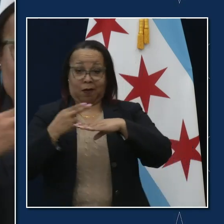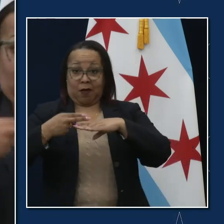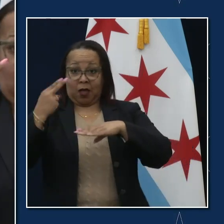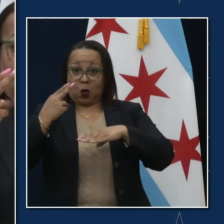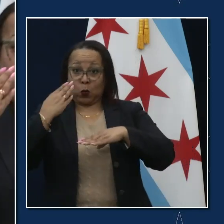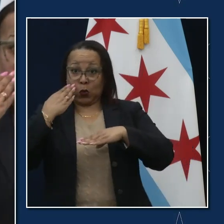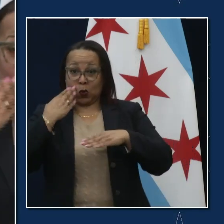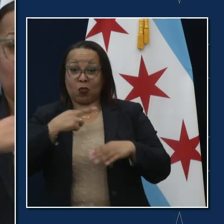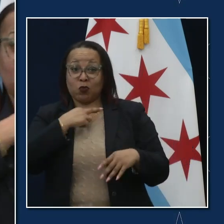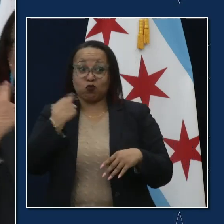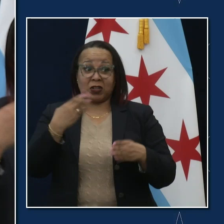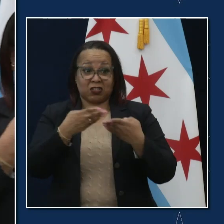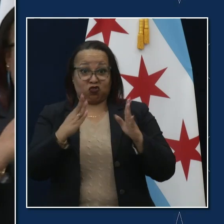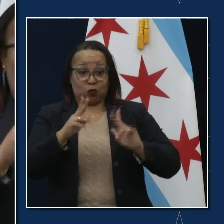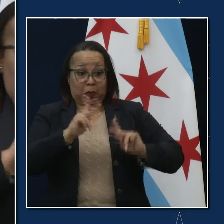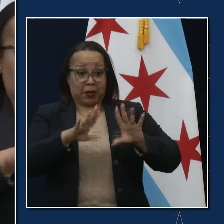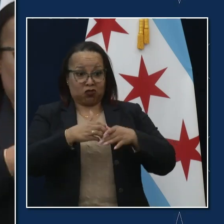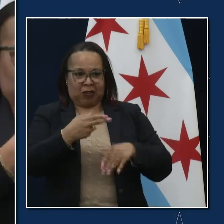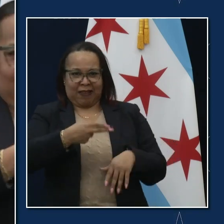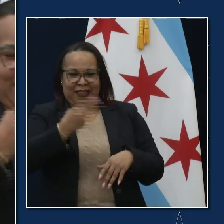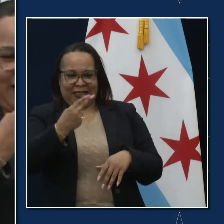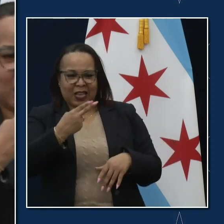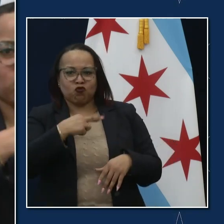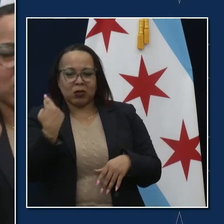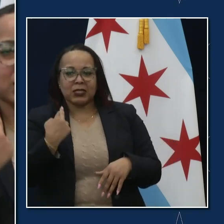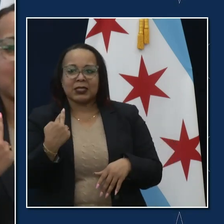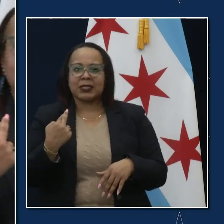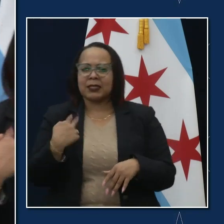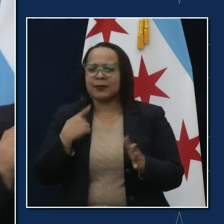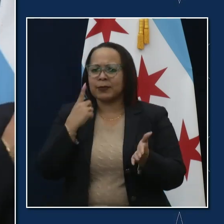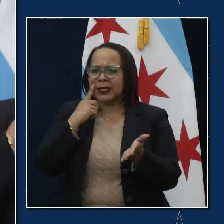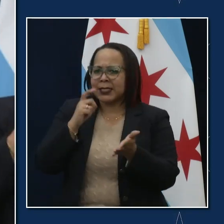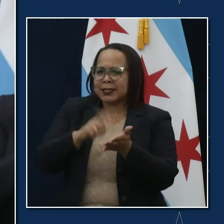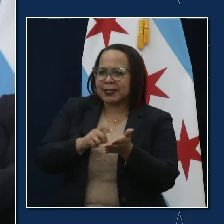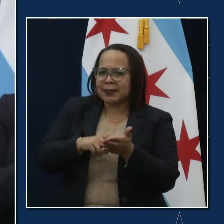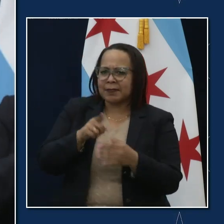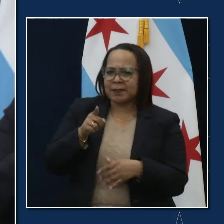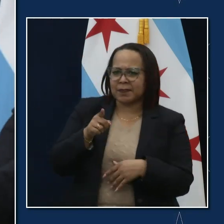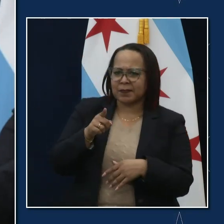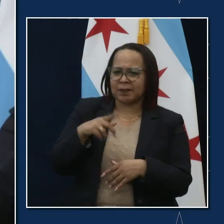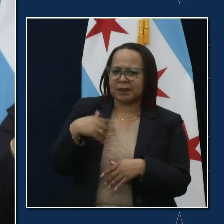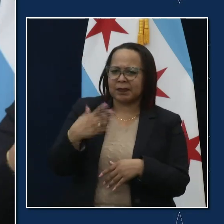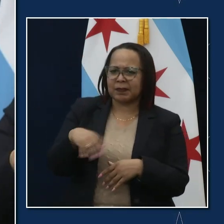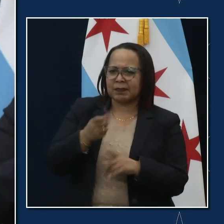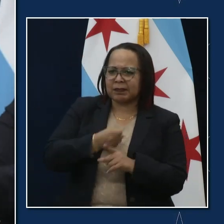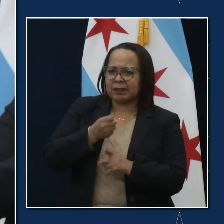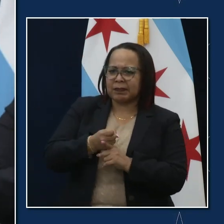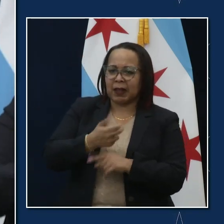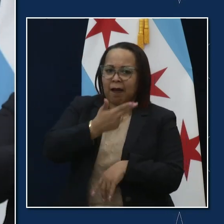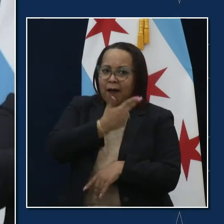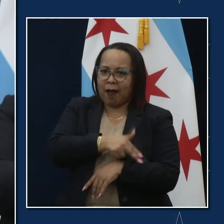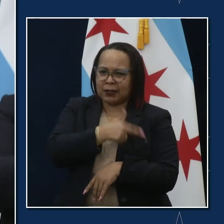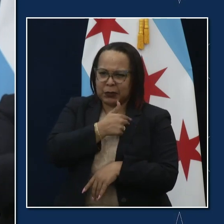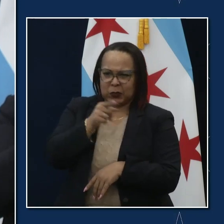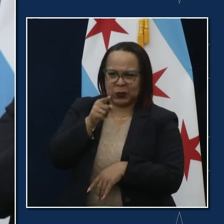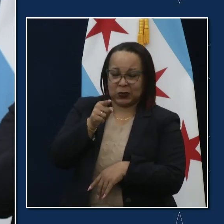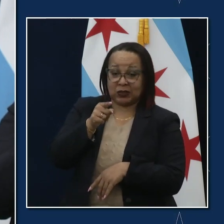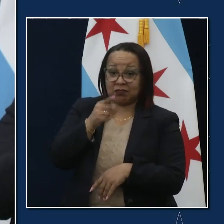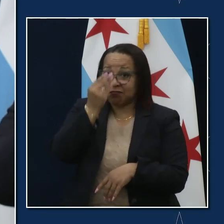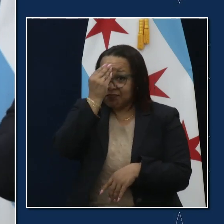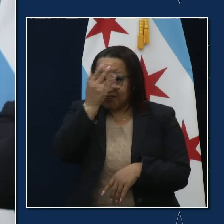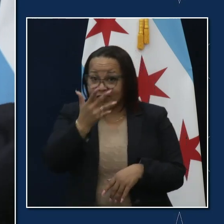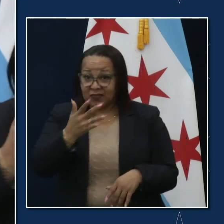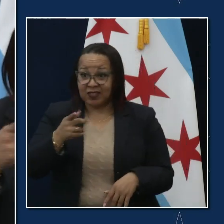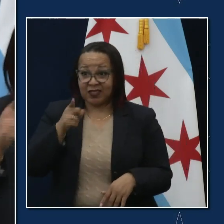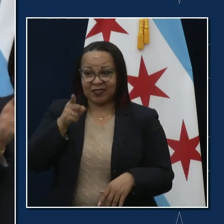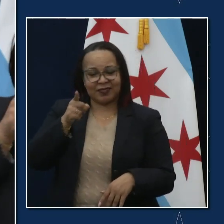general population is high. We know that we're also starting to see some real impacts on our hospital setting. I will tell you, it is